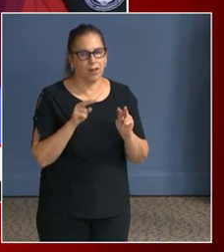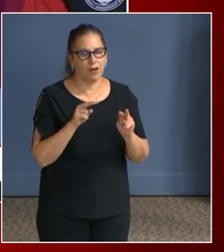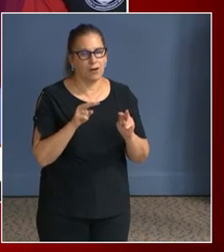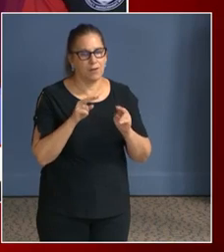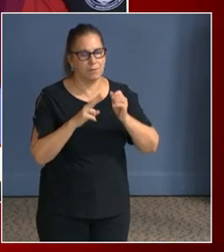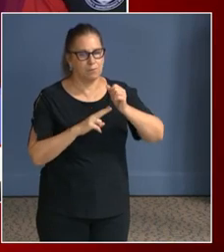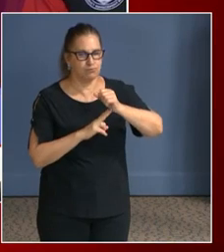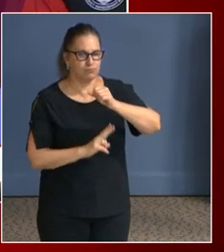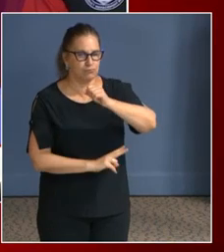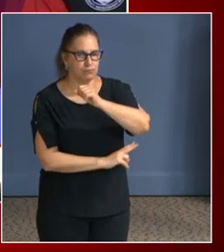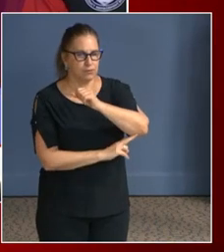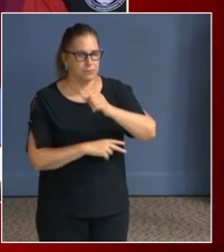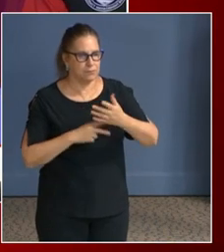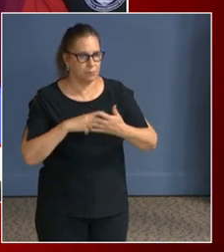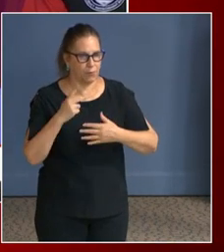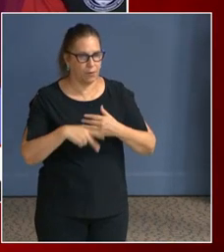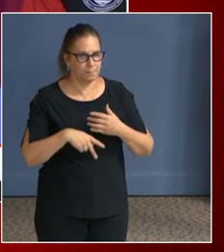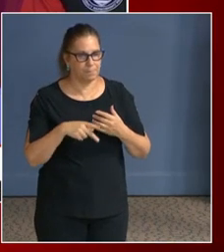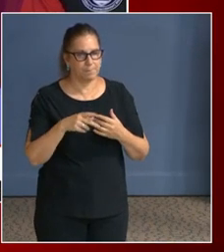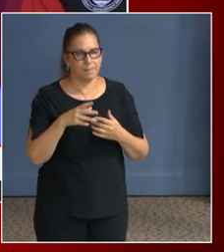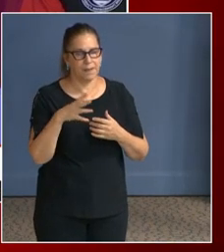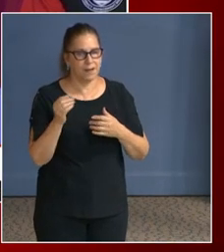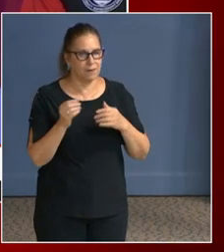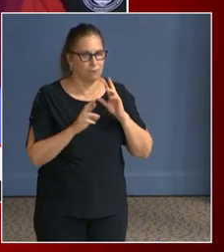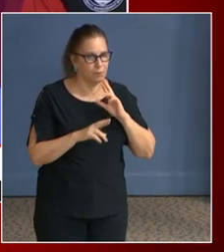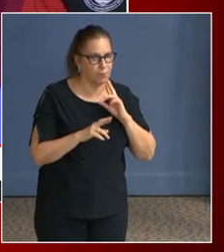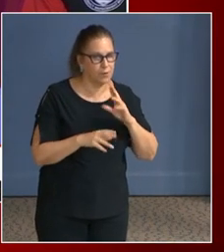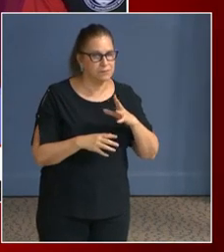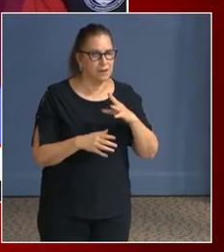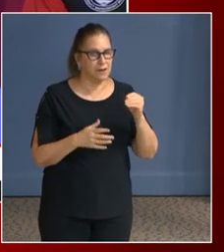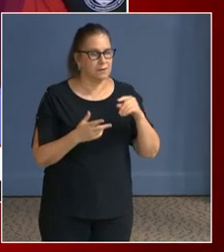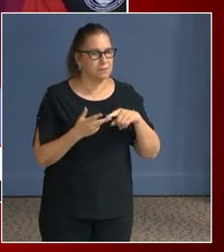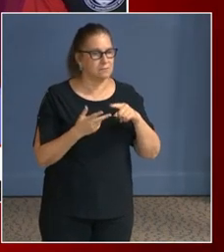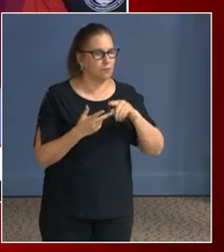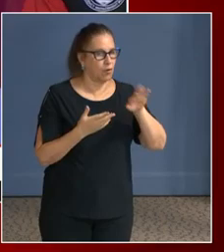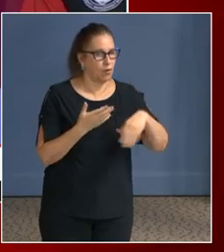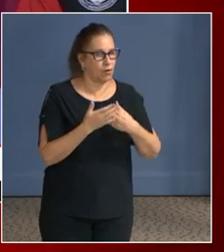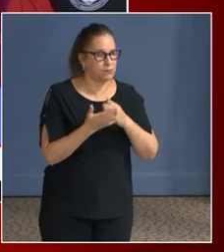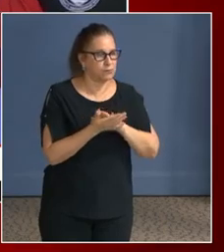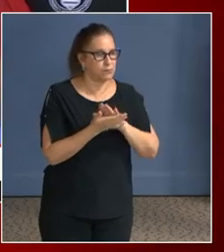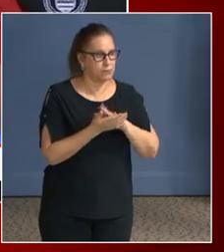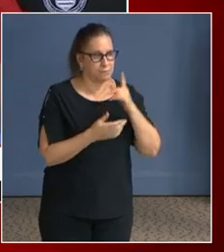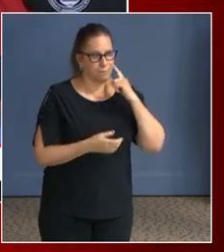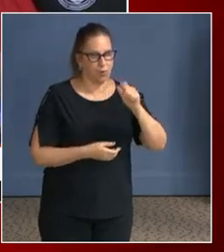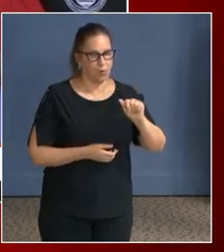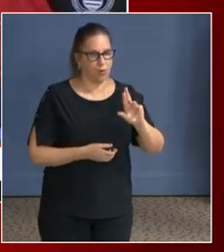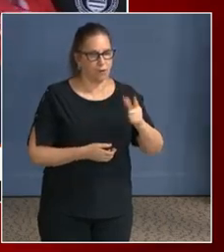starting August 31st. All right, thank you.